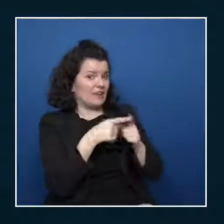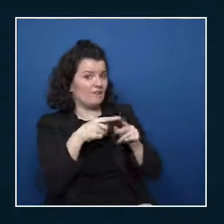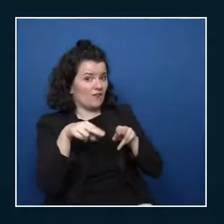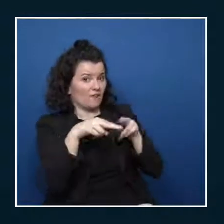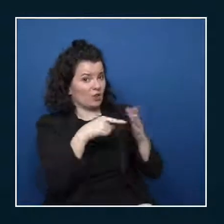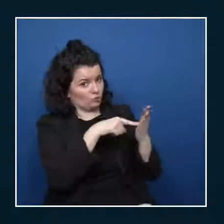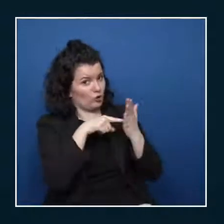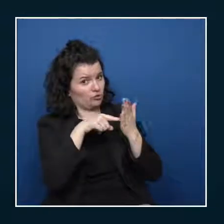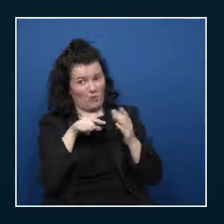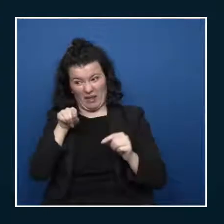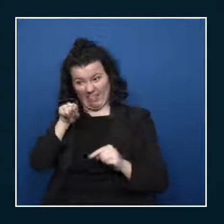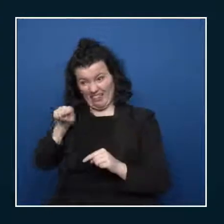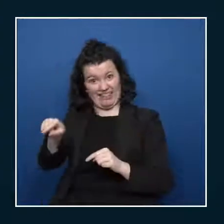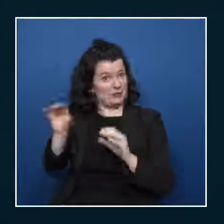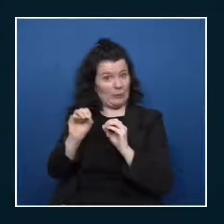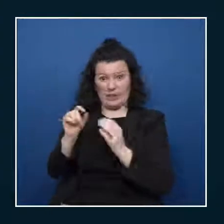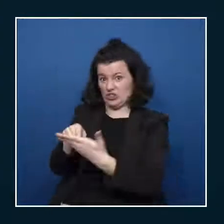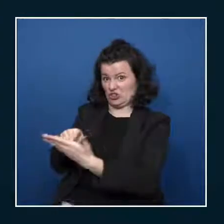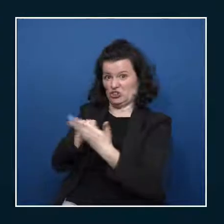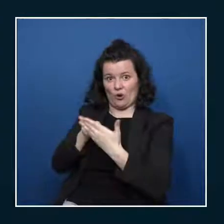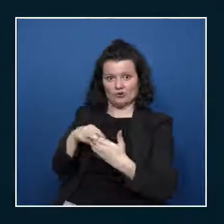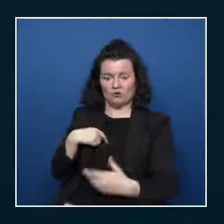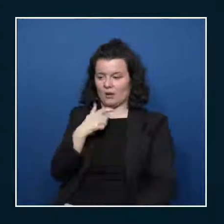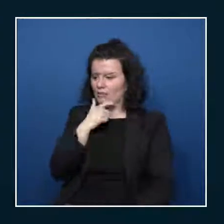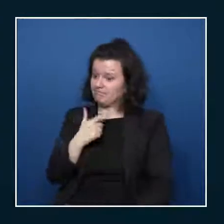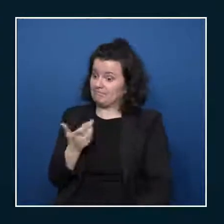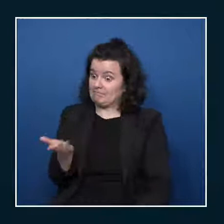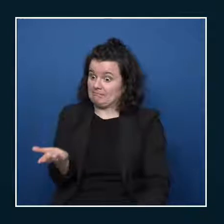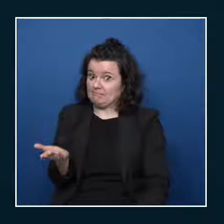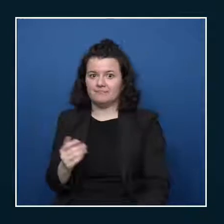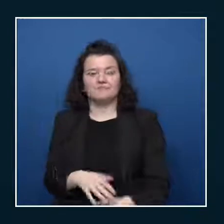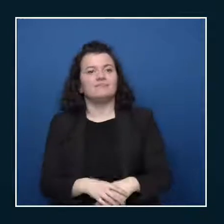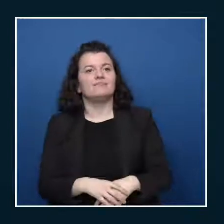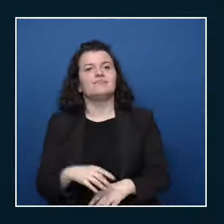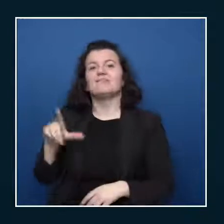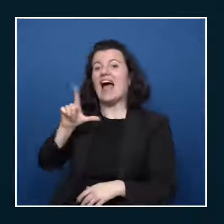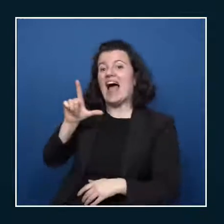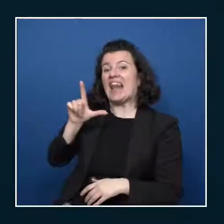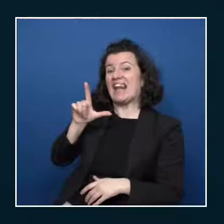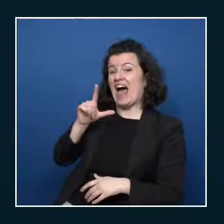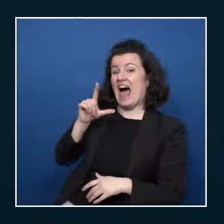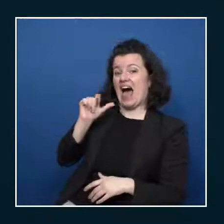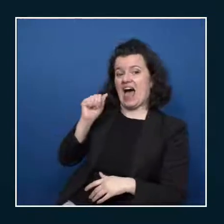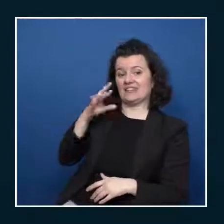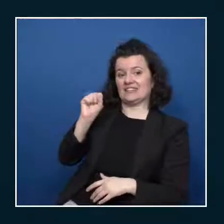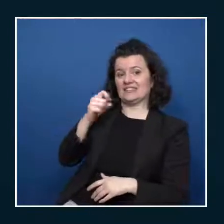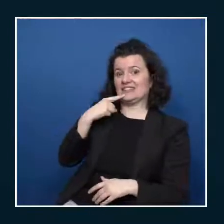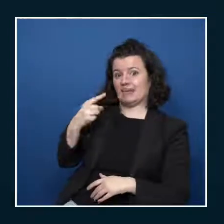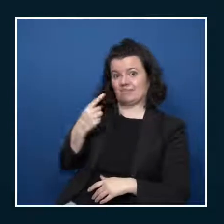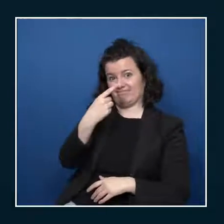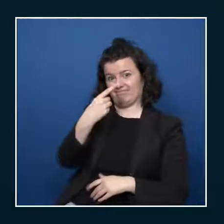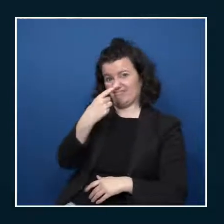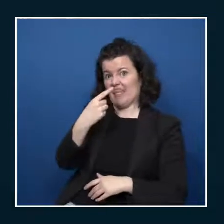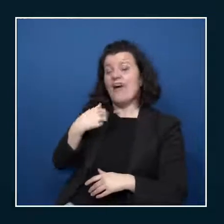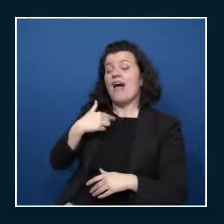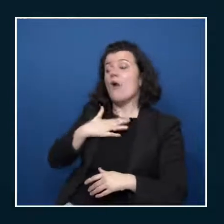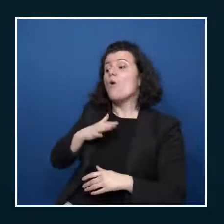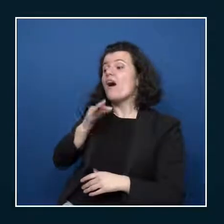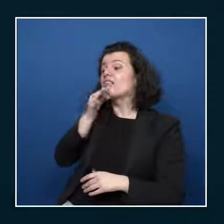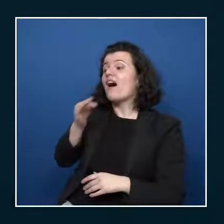So maybe you can answer this, Seth. I have a question for Seth, or Suzanne. Maybe Suzanne knows. I'm not sure.